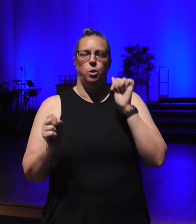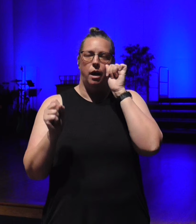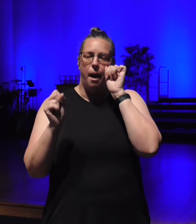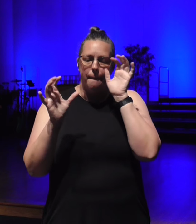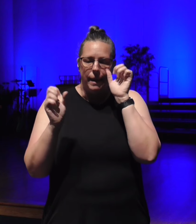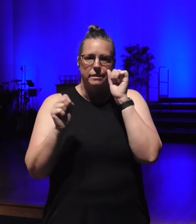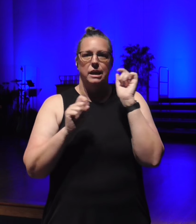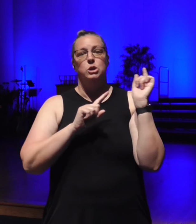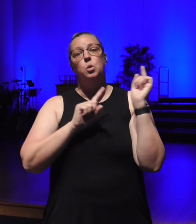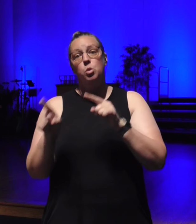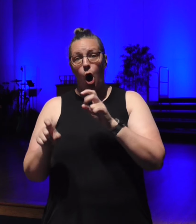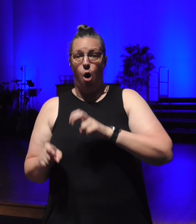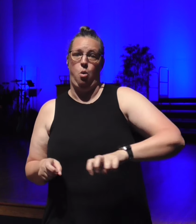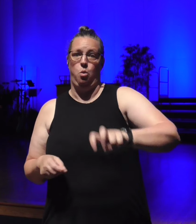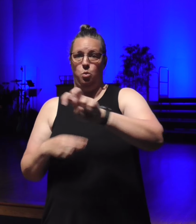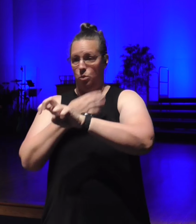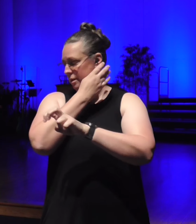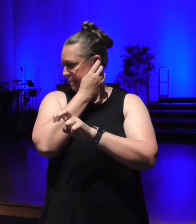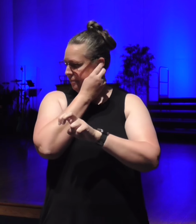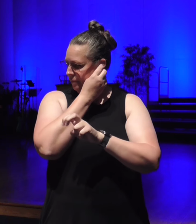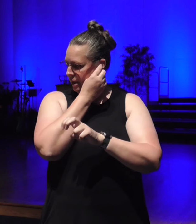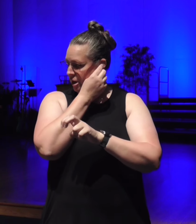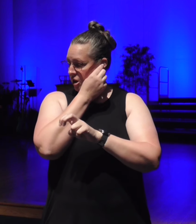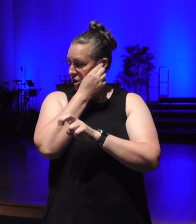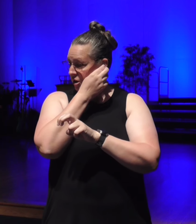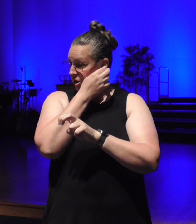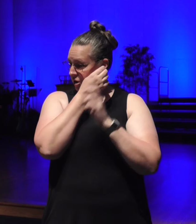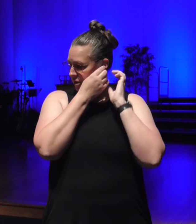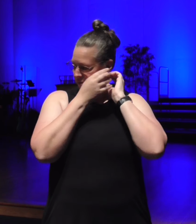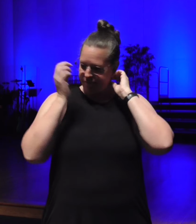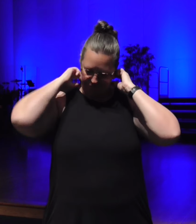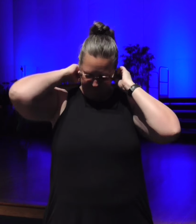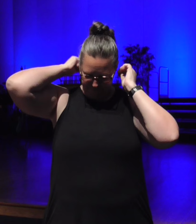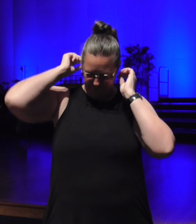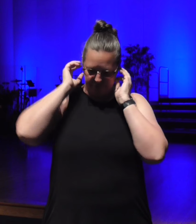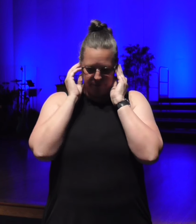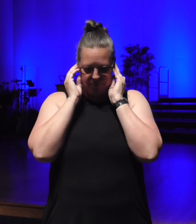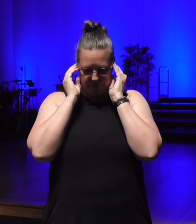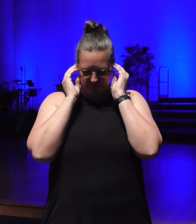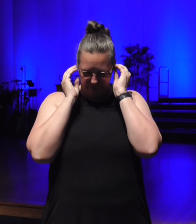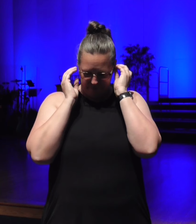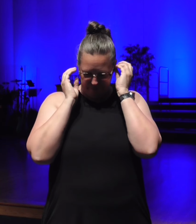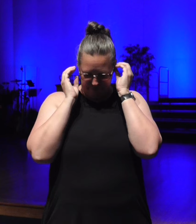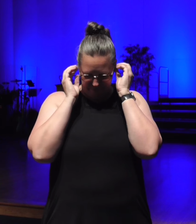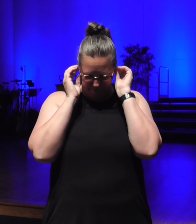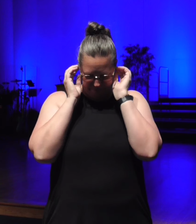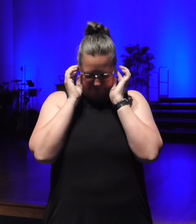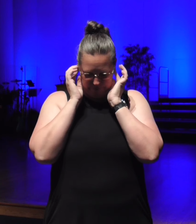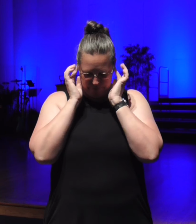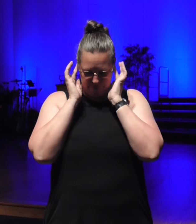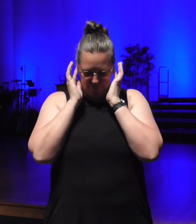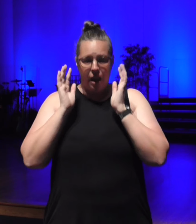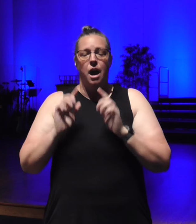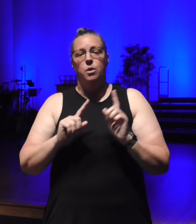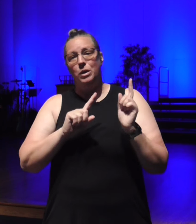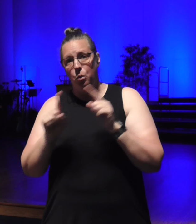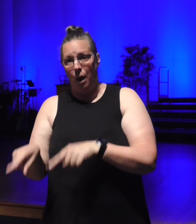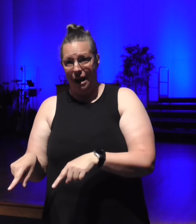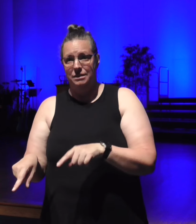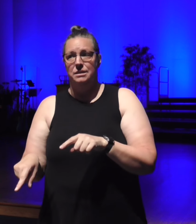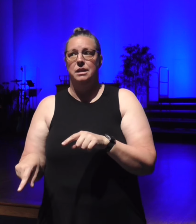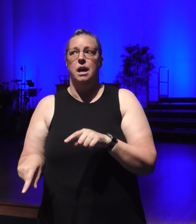on pilgrimage to the beloved Basilica in Mexico City with my dear friends, Dorothy and Pete, and my beloved partner,